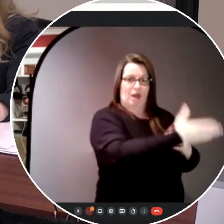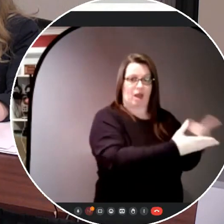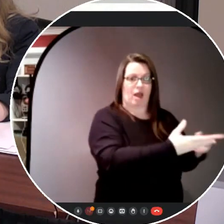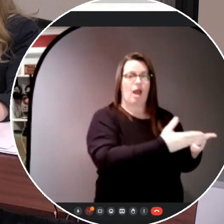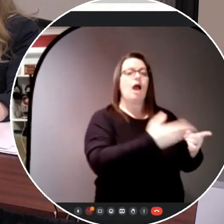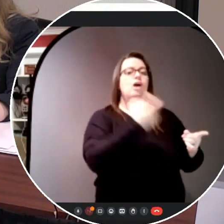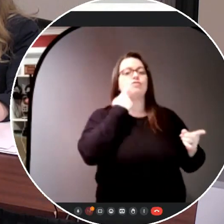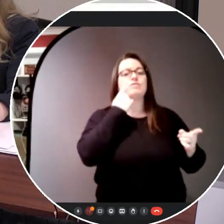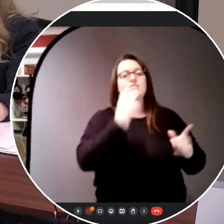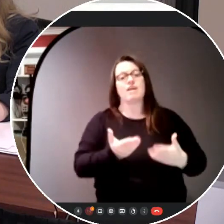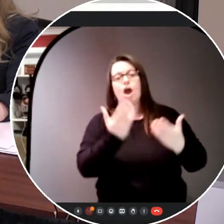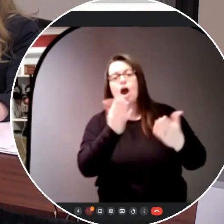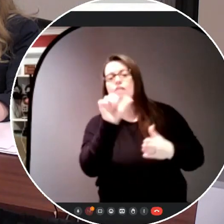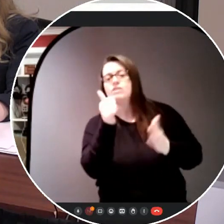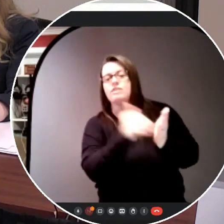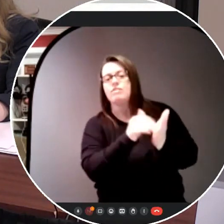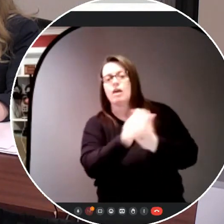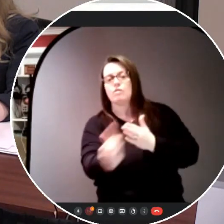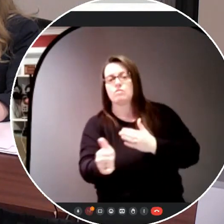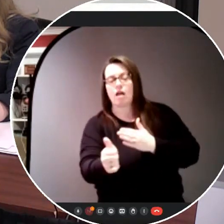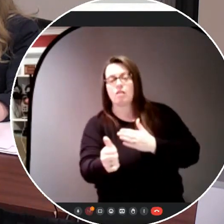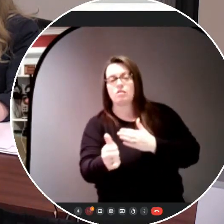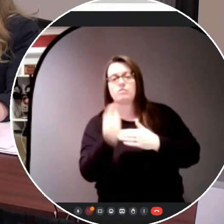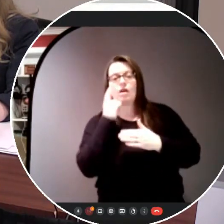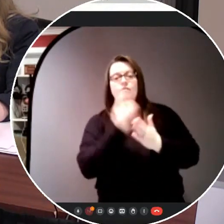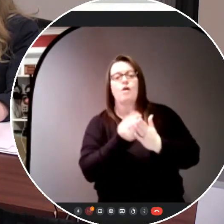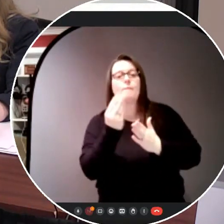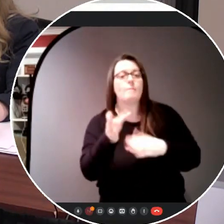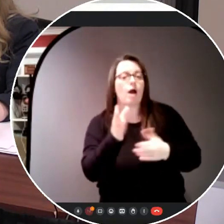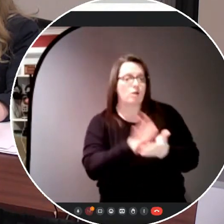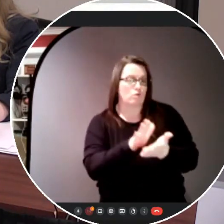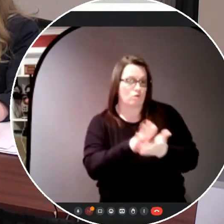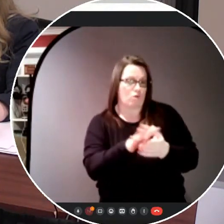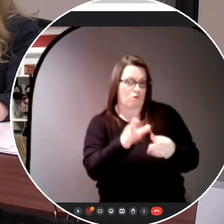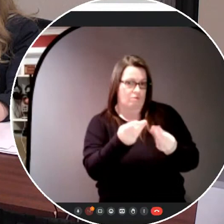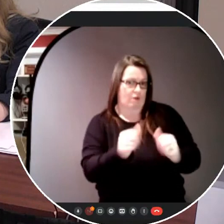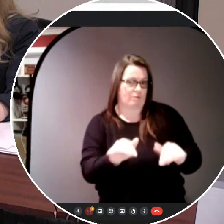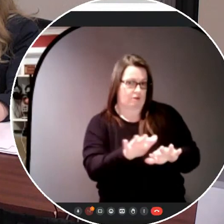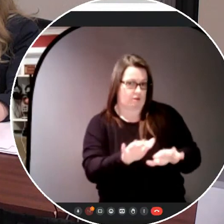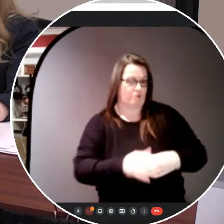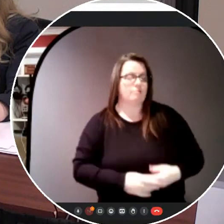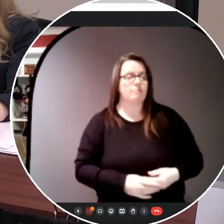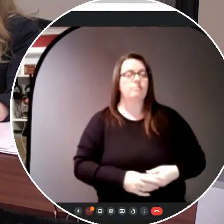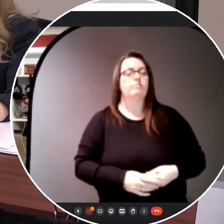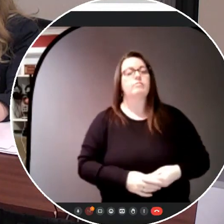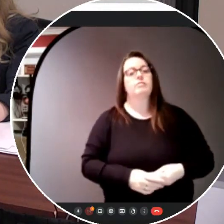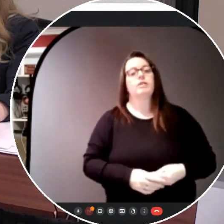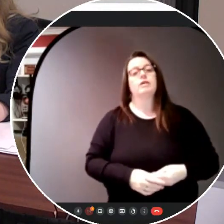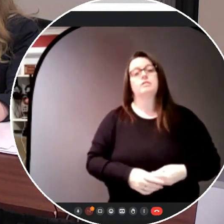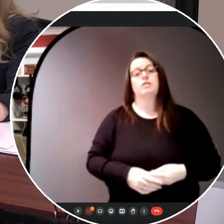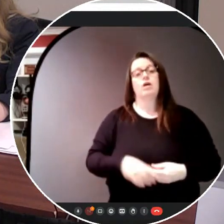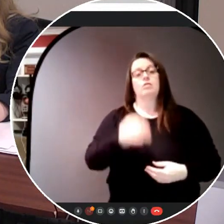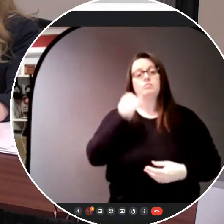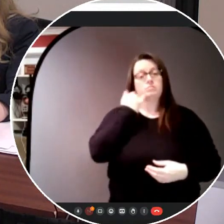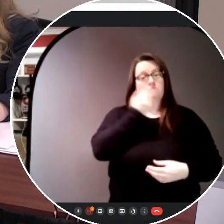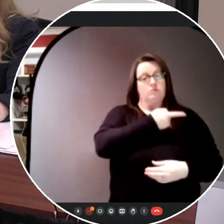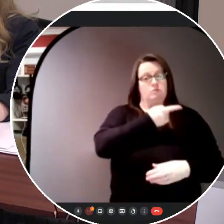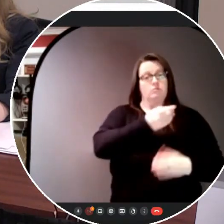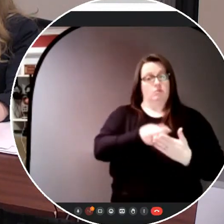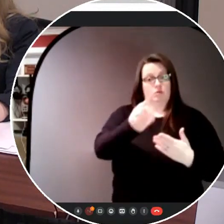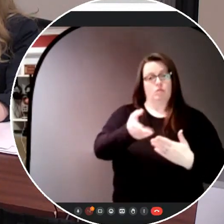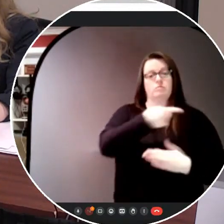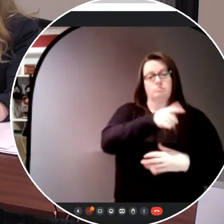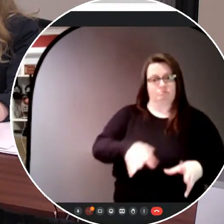from a donation from one of their board members to purchase the school site. With their purchase, they would accept the